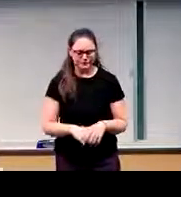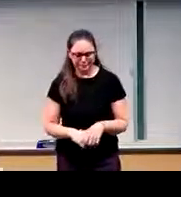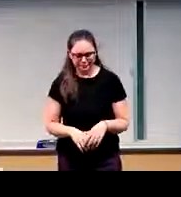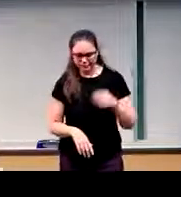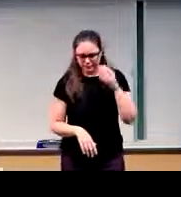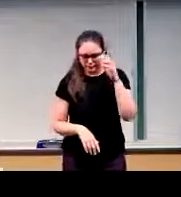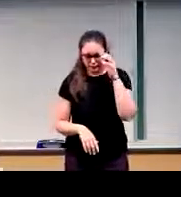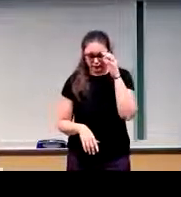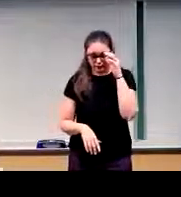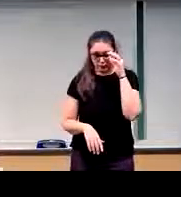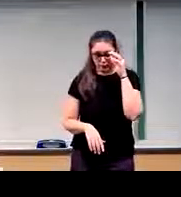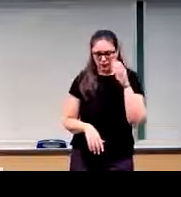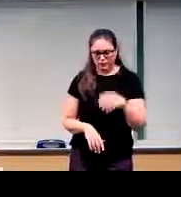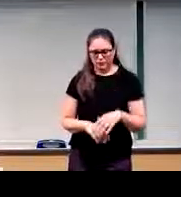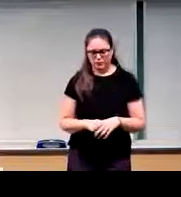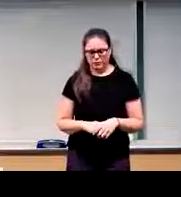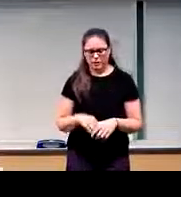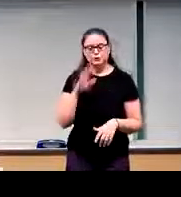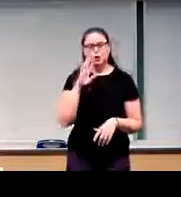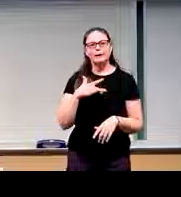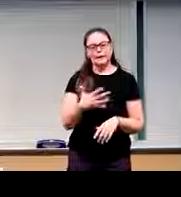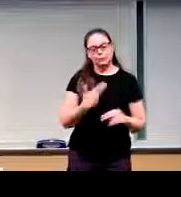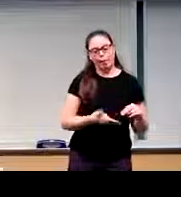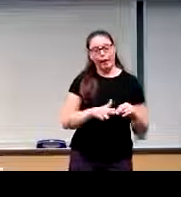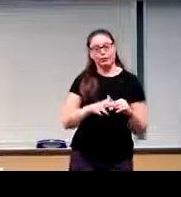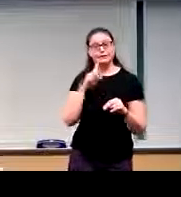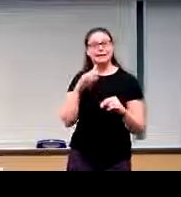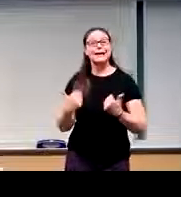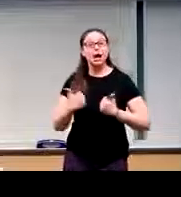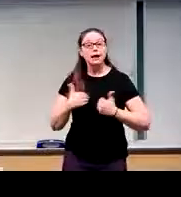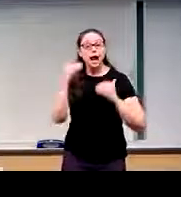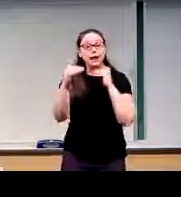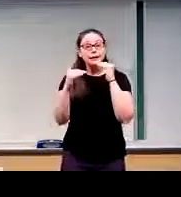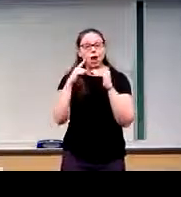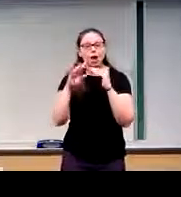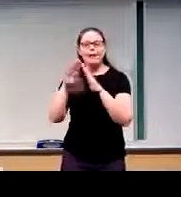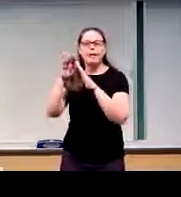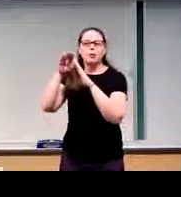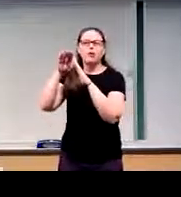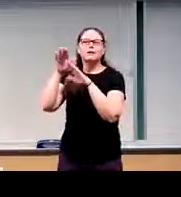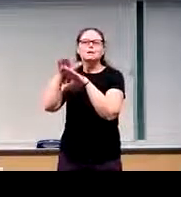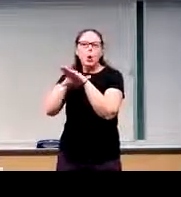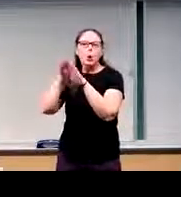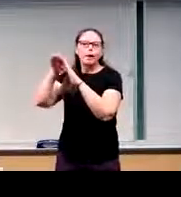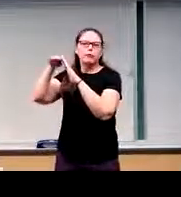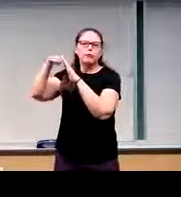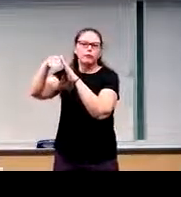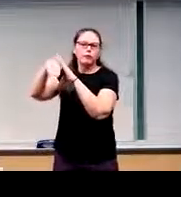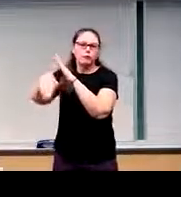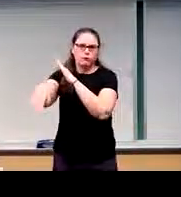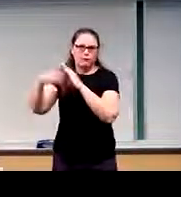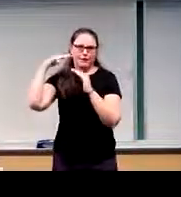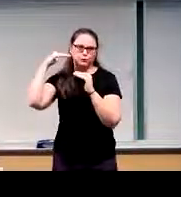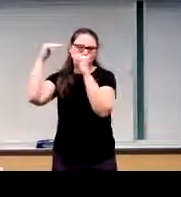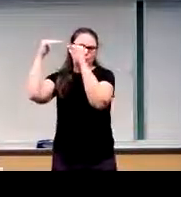network increases up until young adulthood and then decreases steadily from there. So our social selves